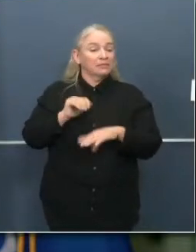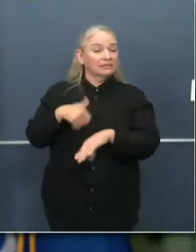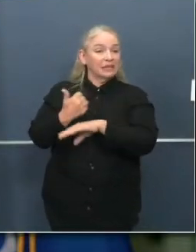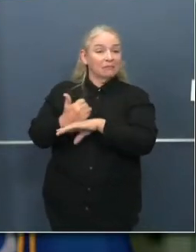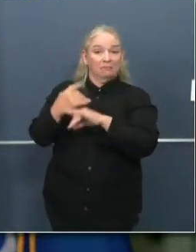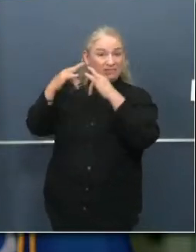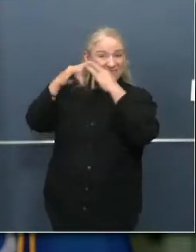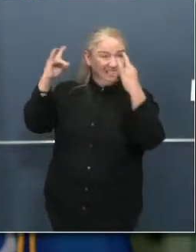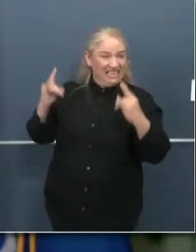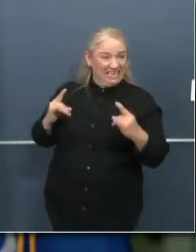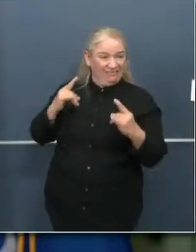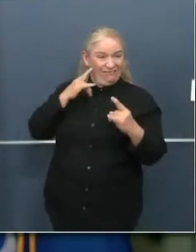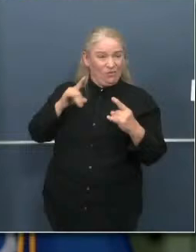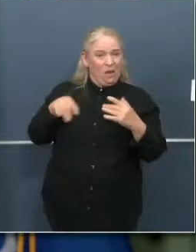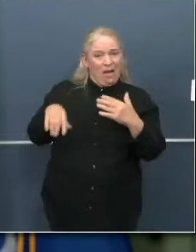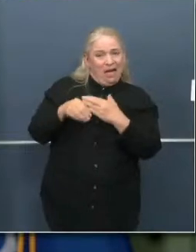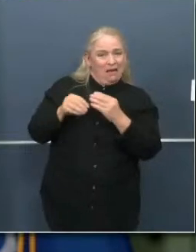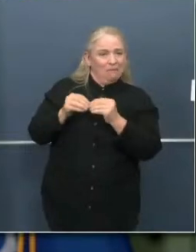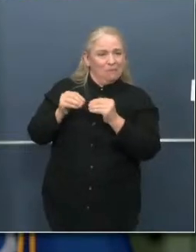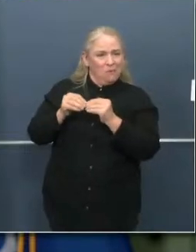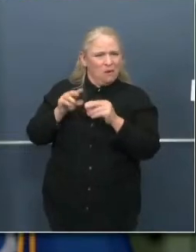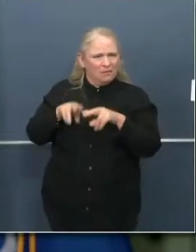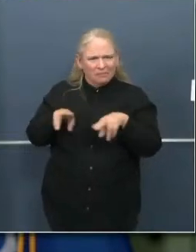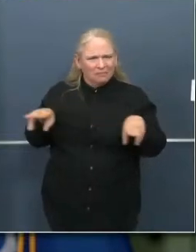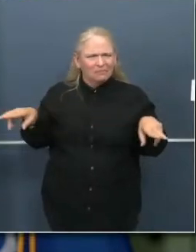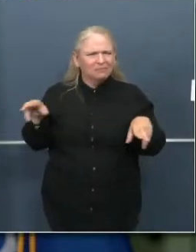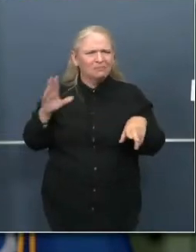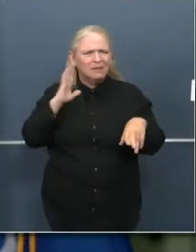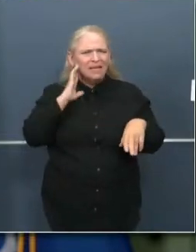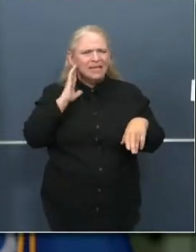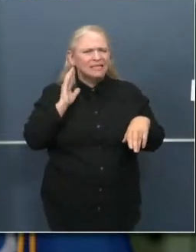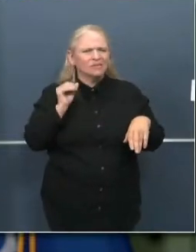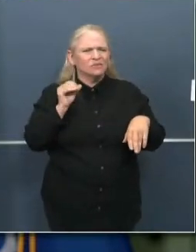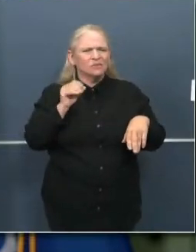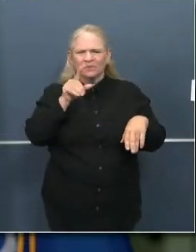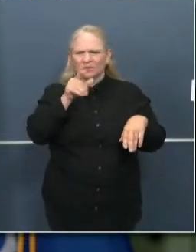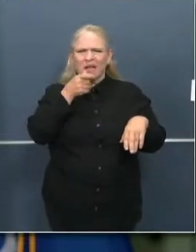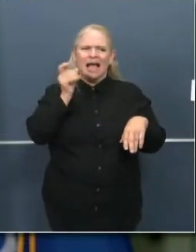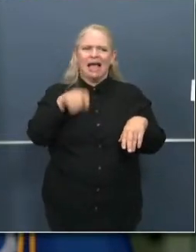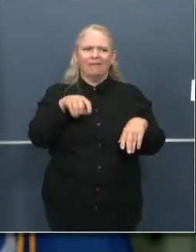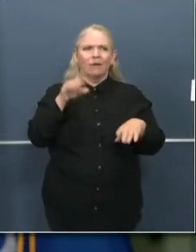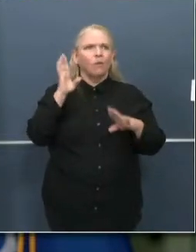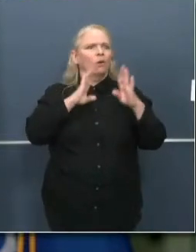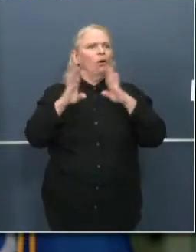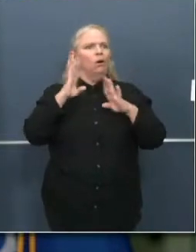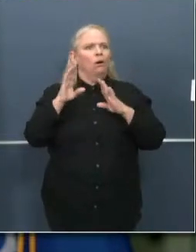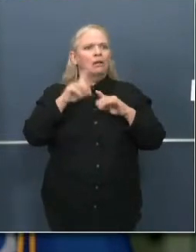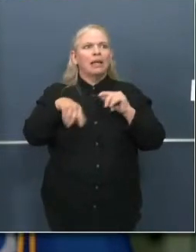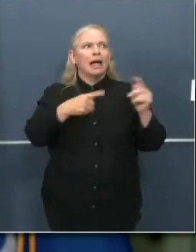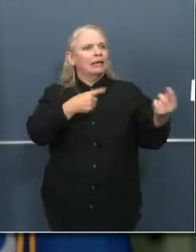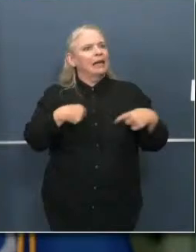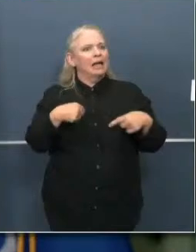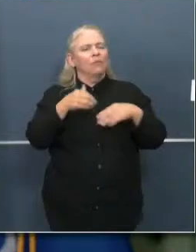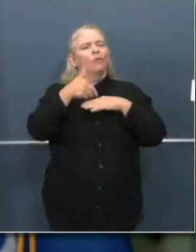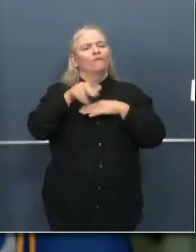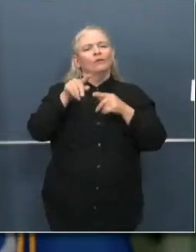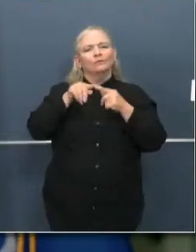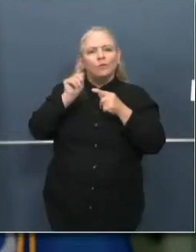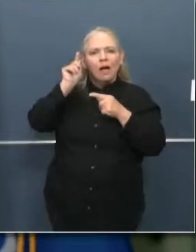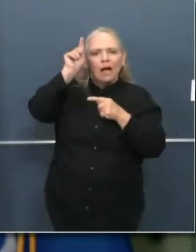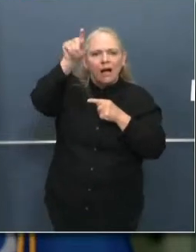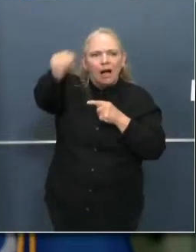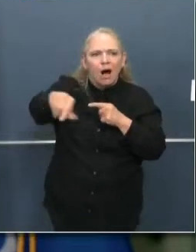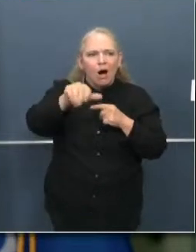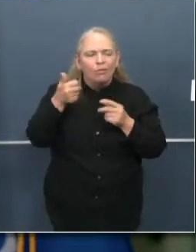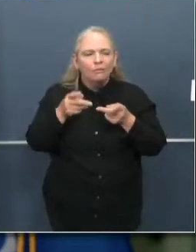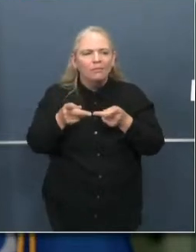care? What does that plan look like? Yeah, it's a very detailed plan, one we've socialized over the course of the last number of months. It's called our surge